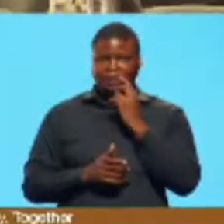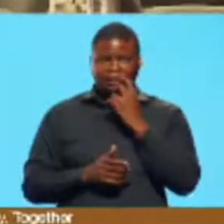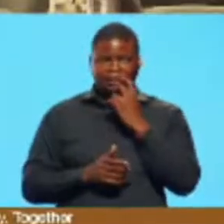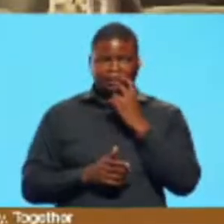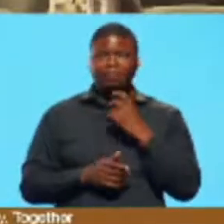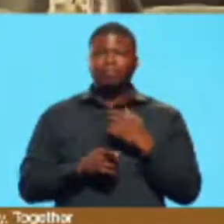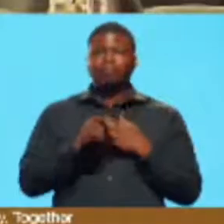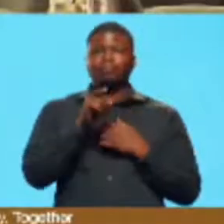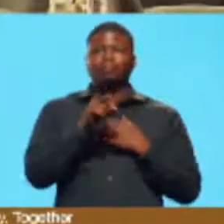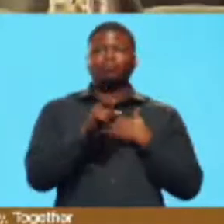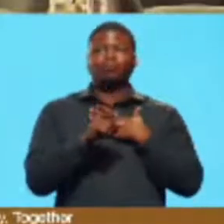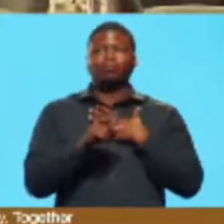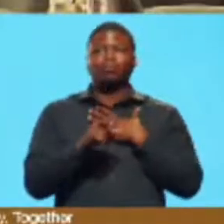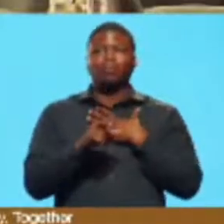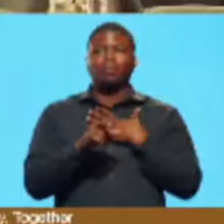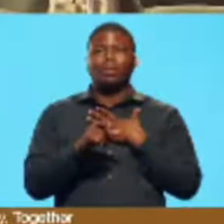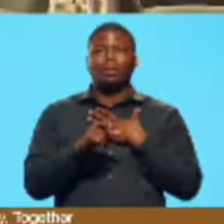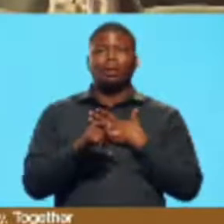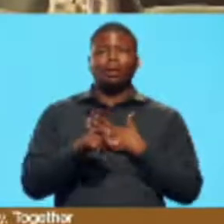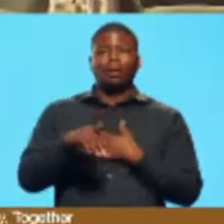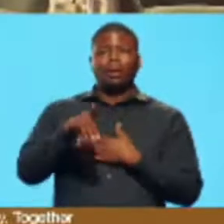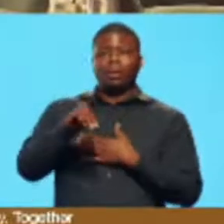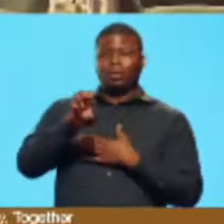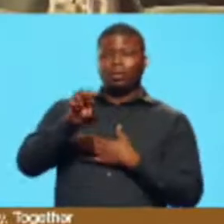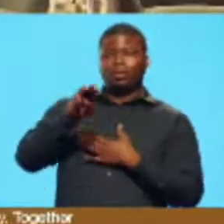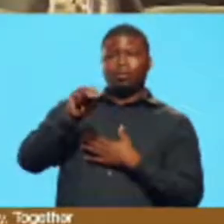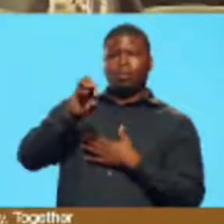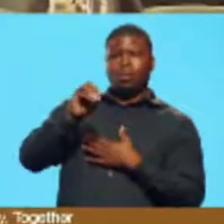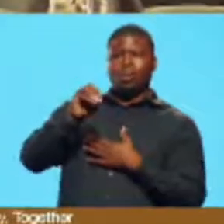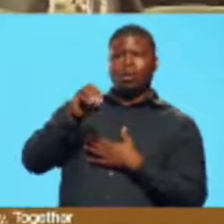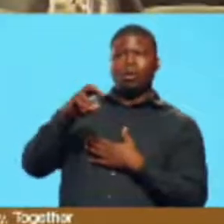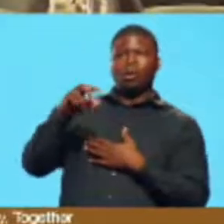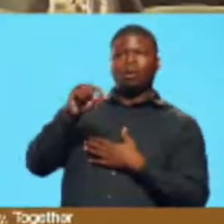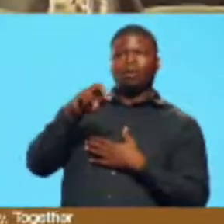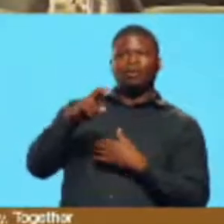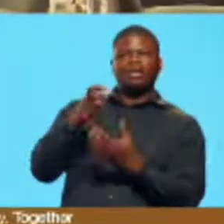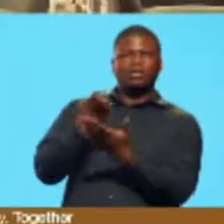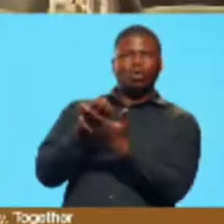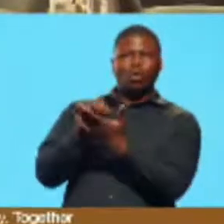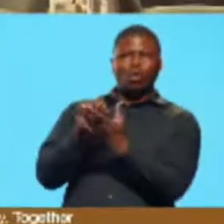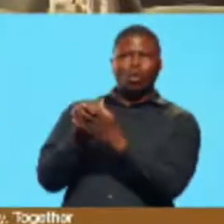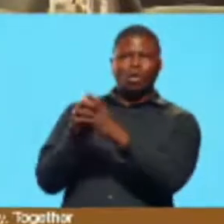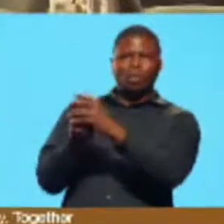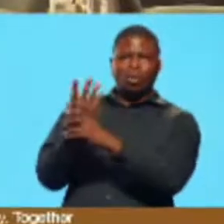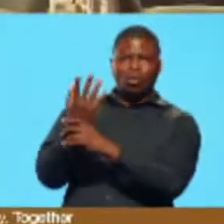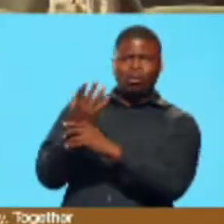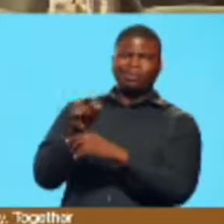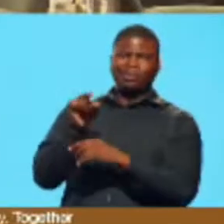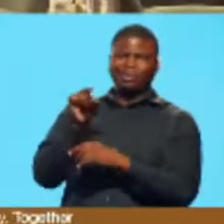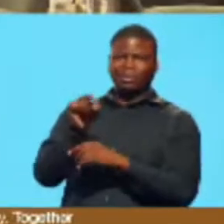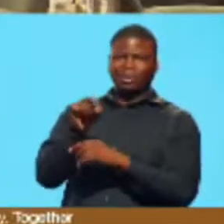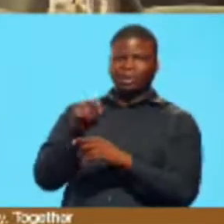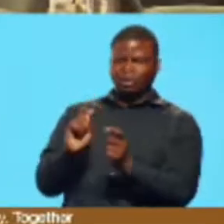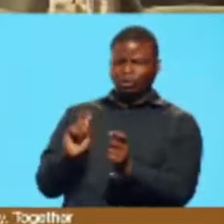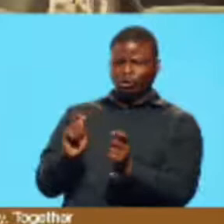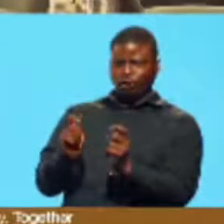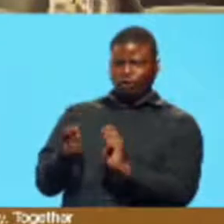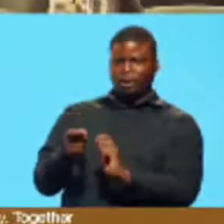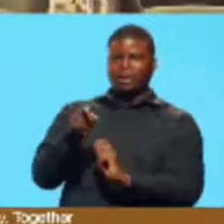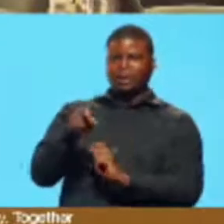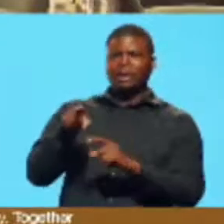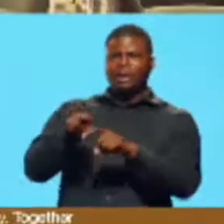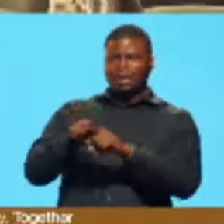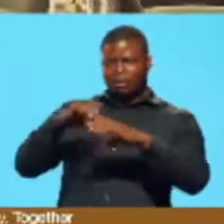The demographic dividend is an evidence in terms of economic development phenomena and the focus